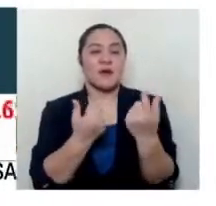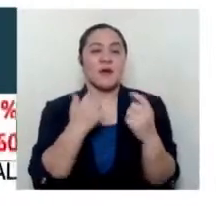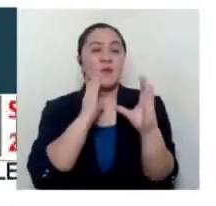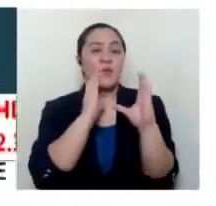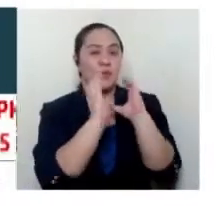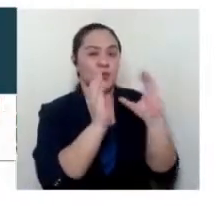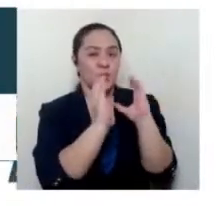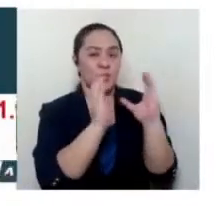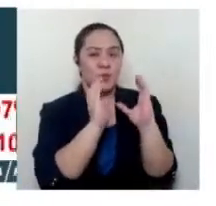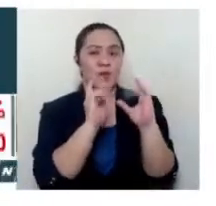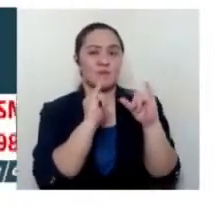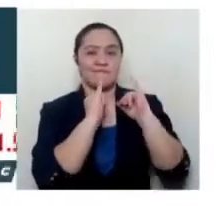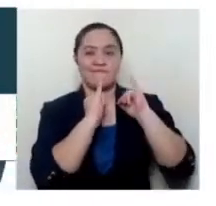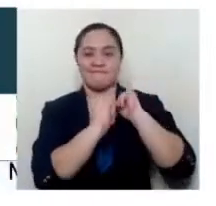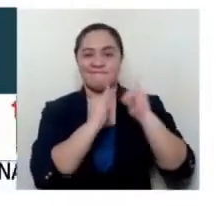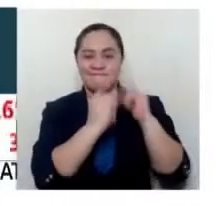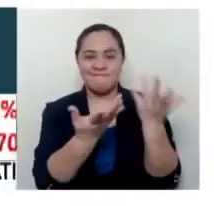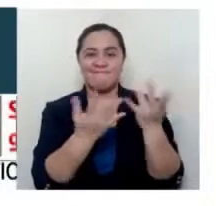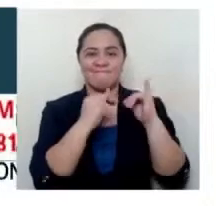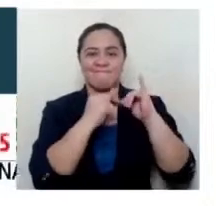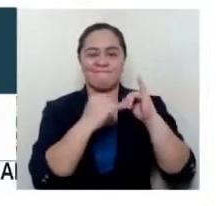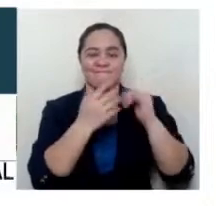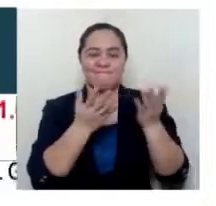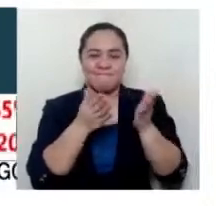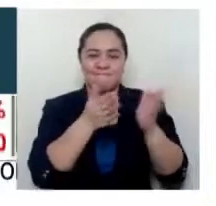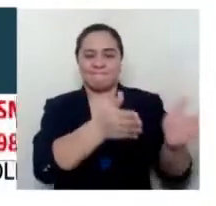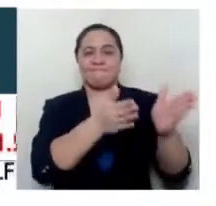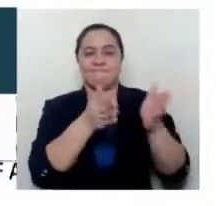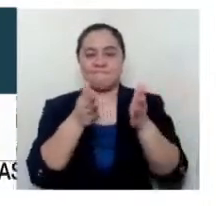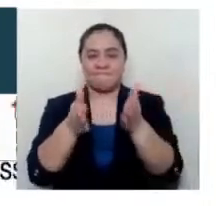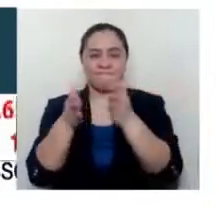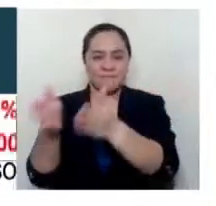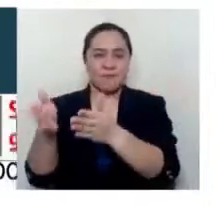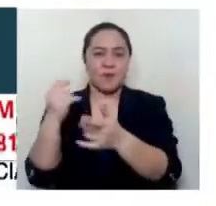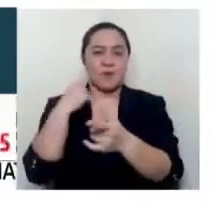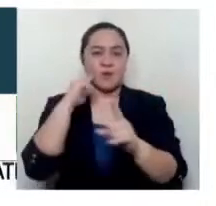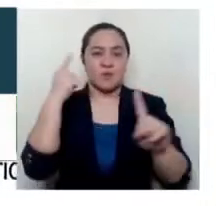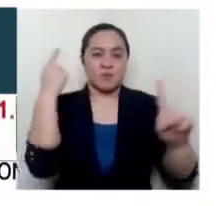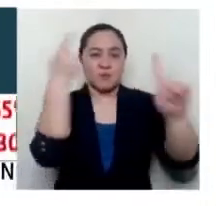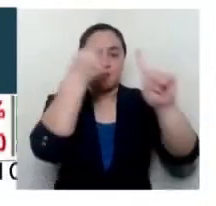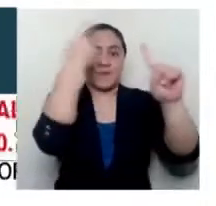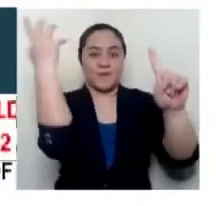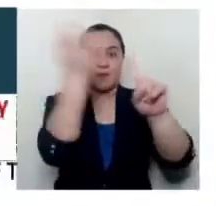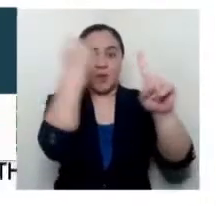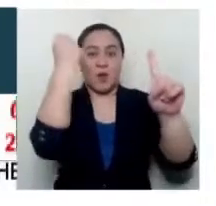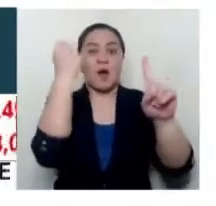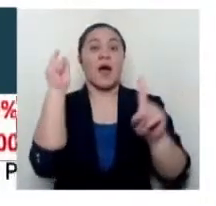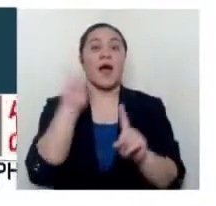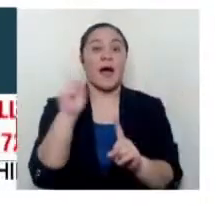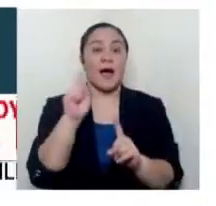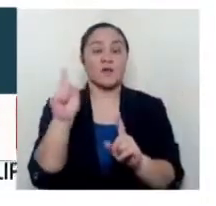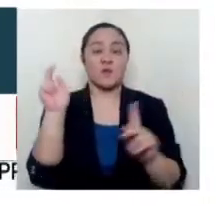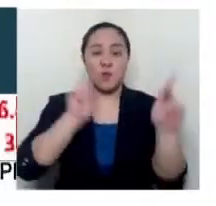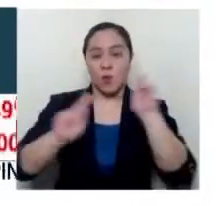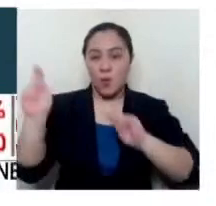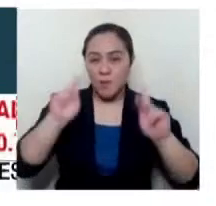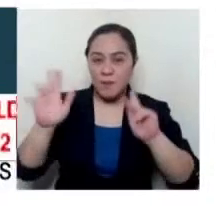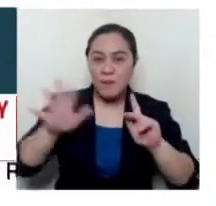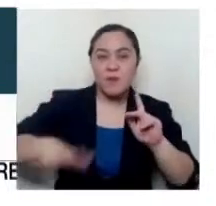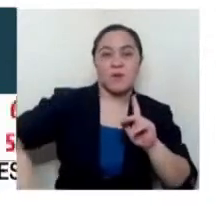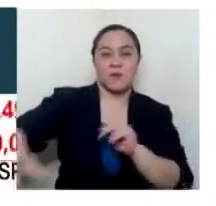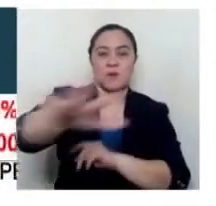communication strategy, no, para sa ganon maabot natin ang lahat ng kababayan natin,